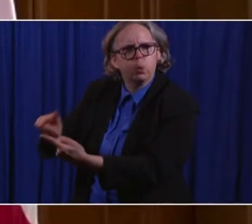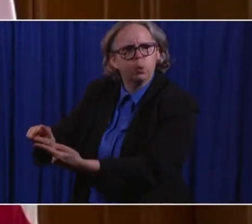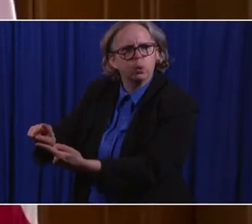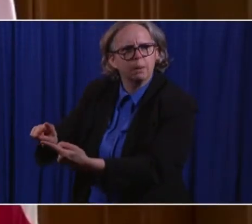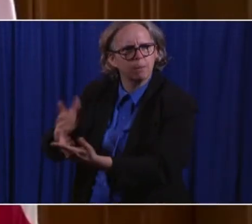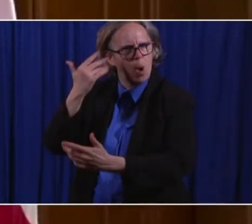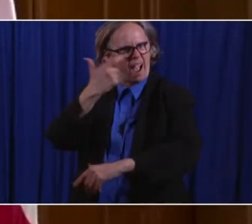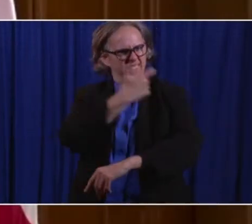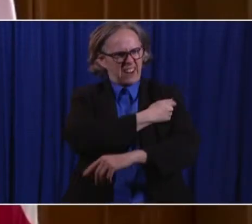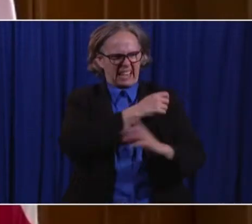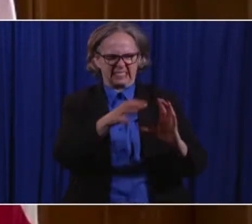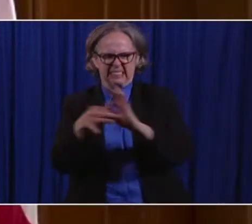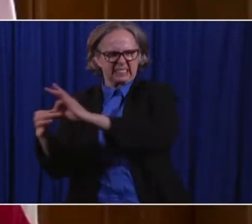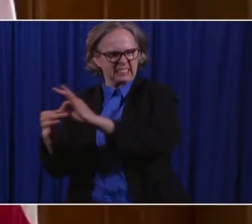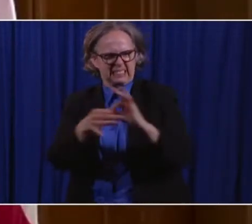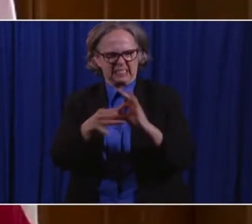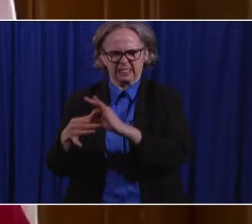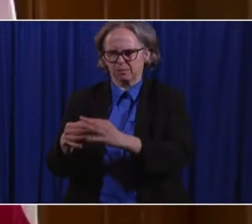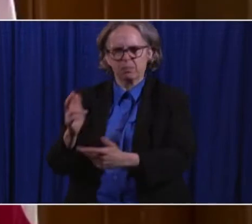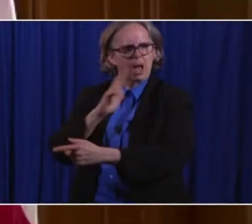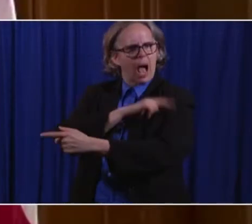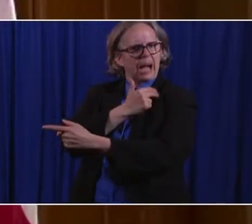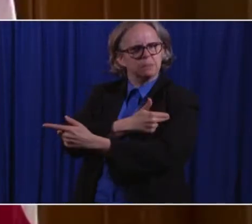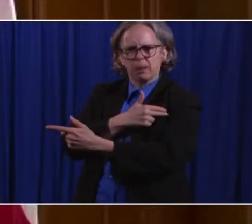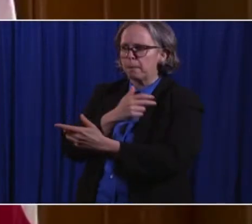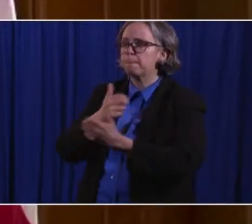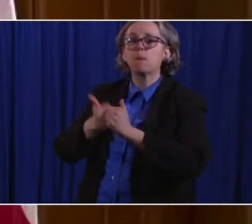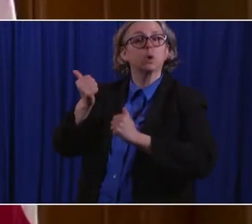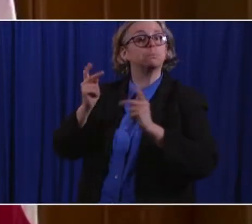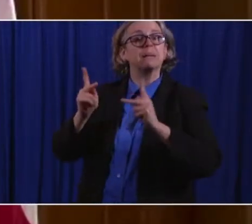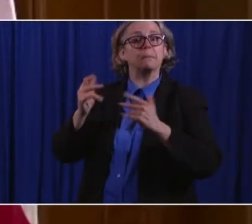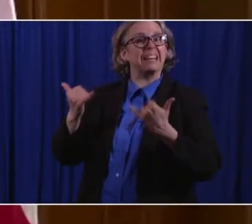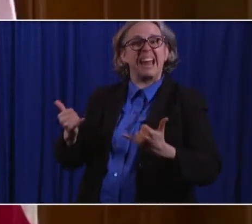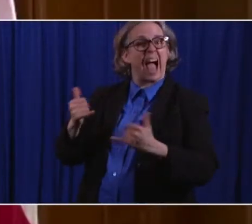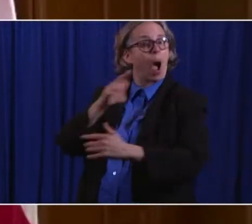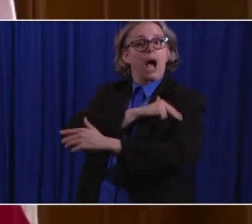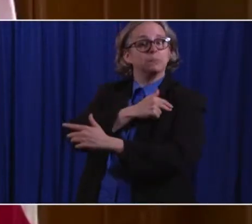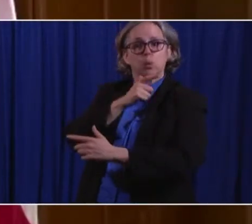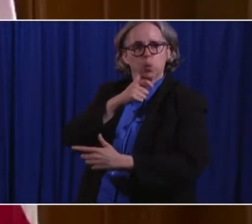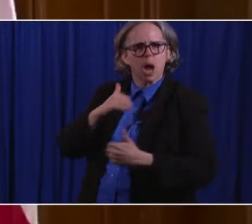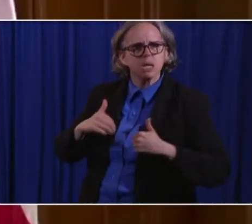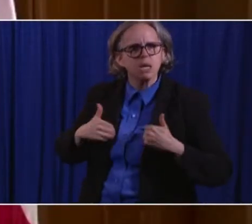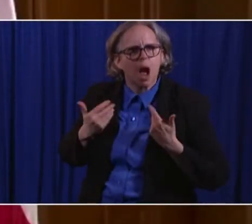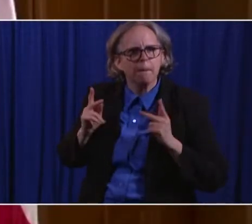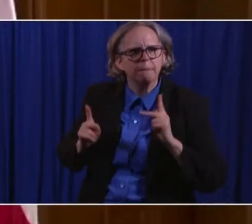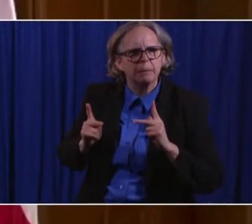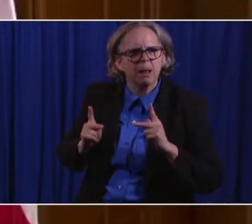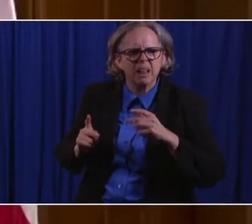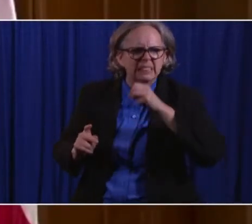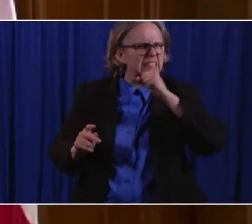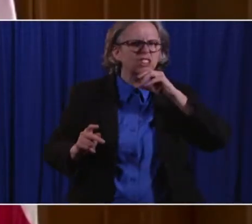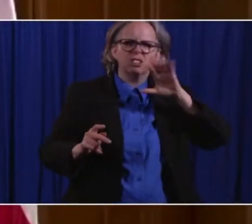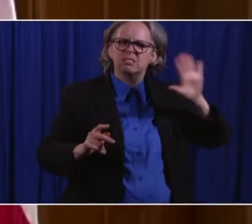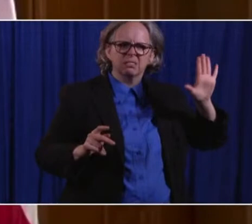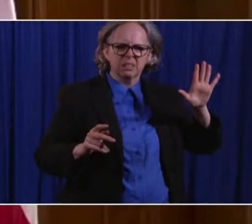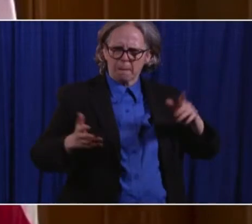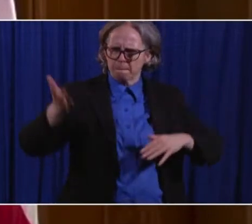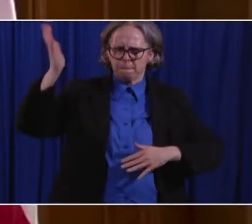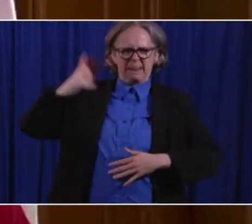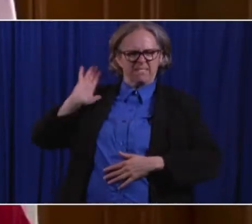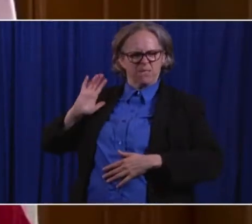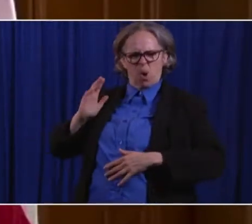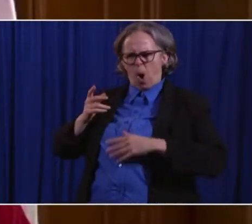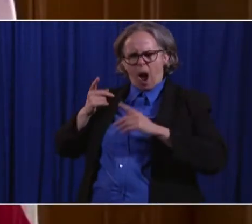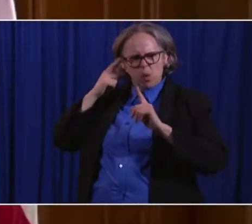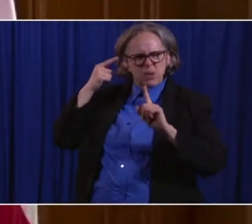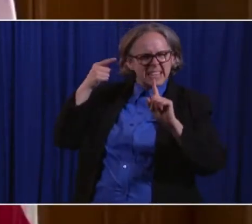certainly going up. So it's skewing younger, and I just assume that that's a direct result of the vaccinations